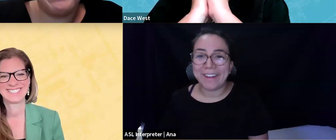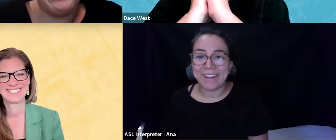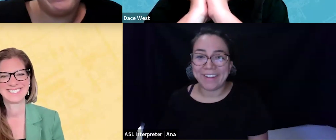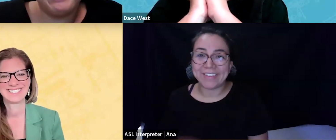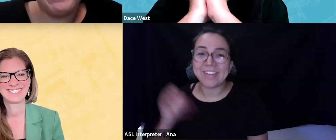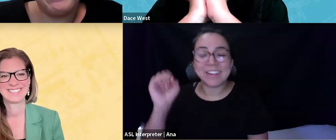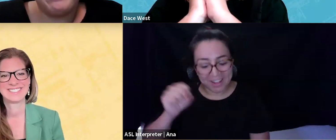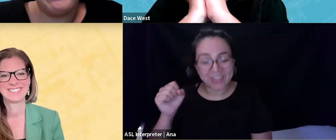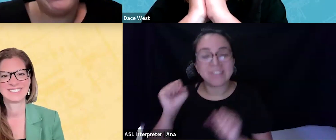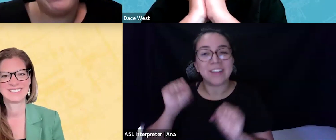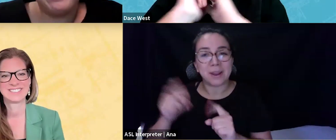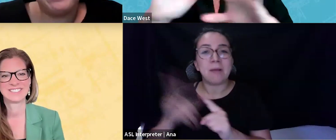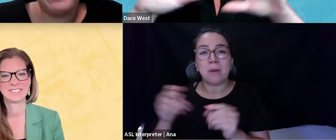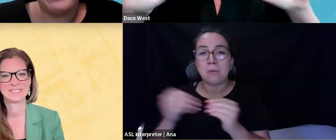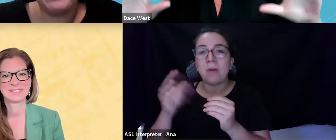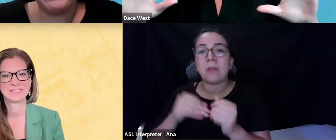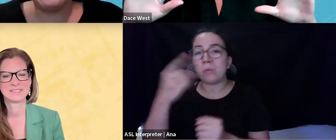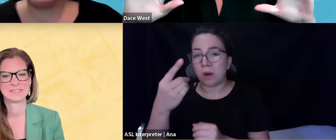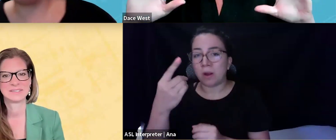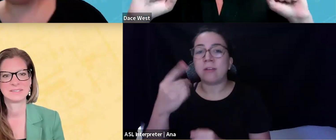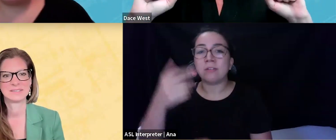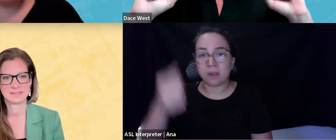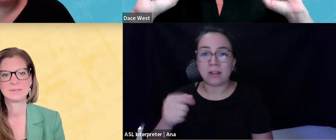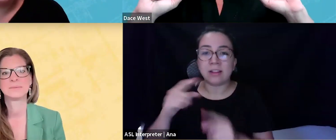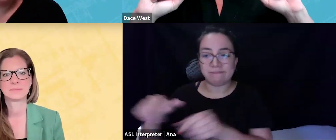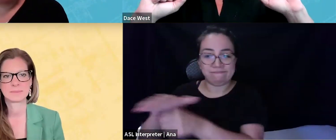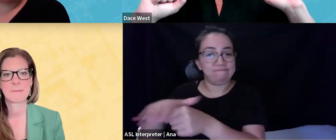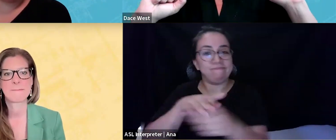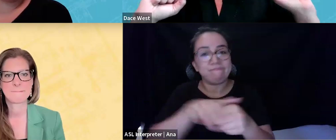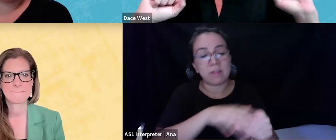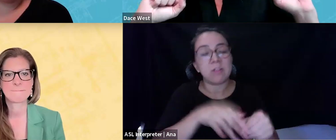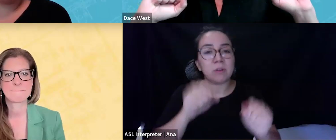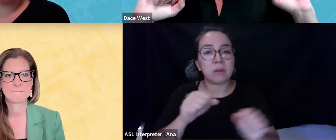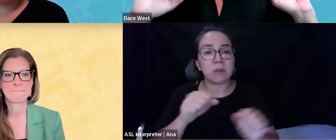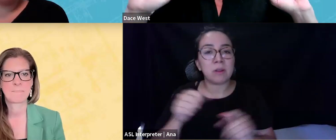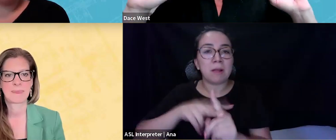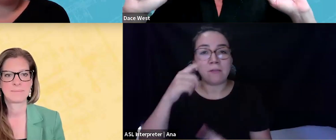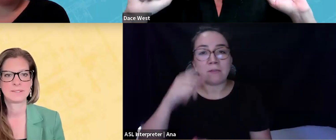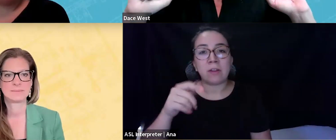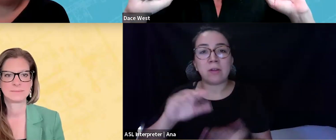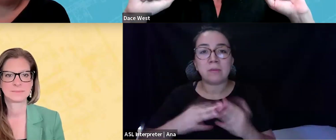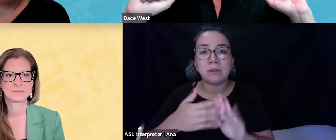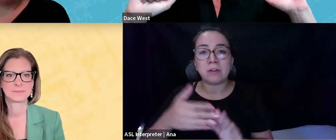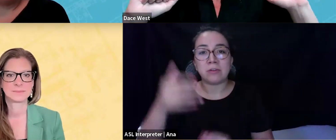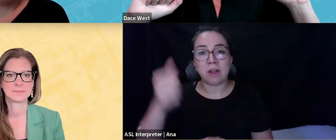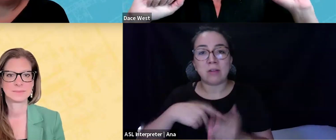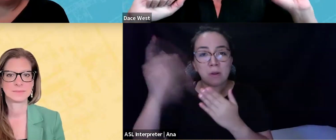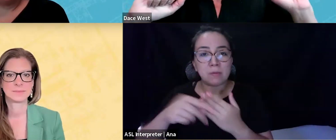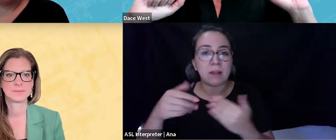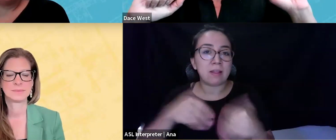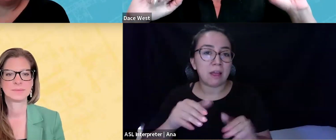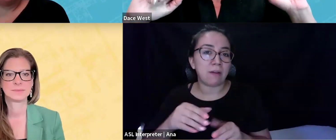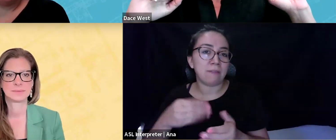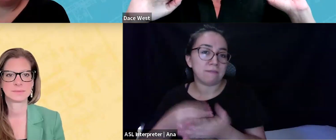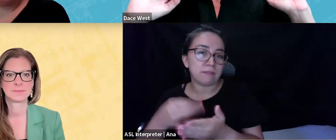Yes, you can apply for more than one grant in different buckets. So you could apply for the Community Grants Program and the LAO Fund, or the